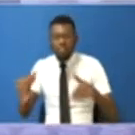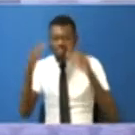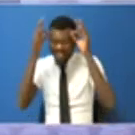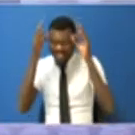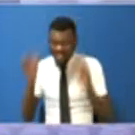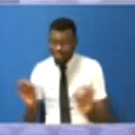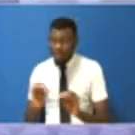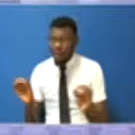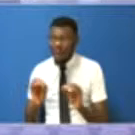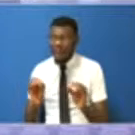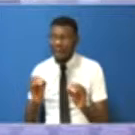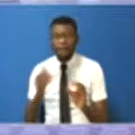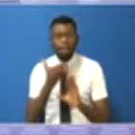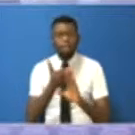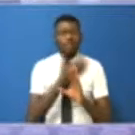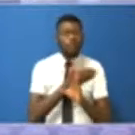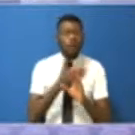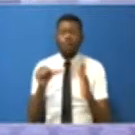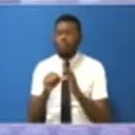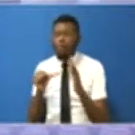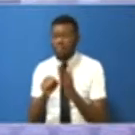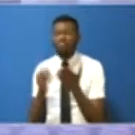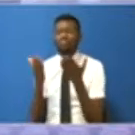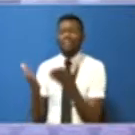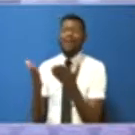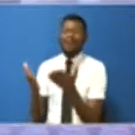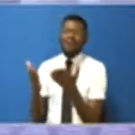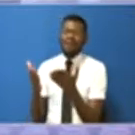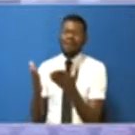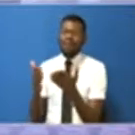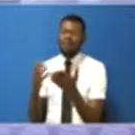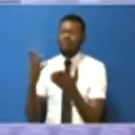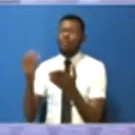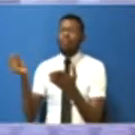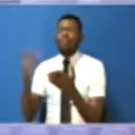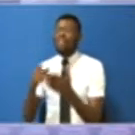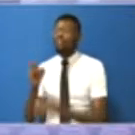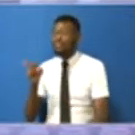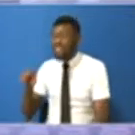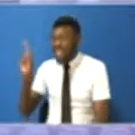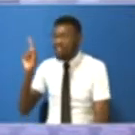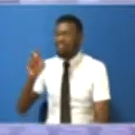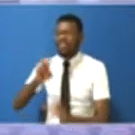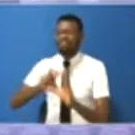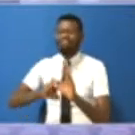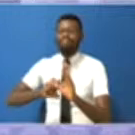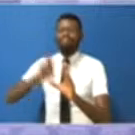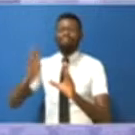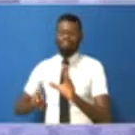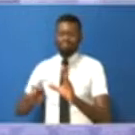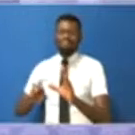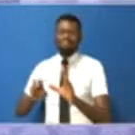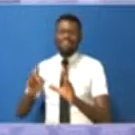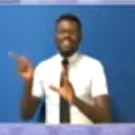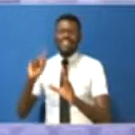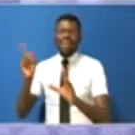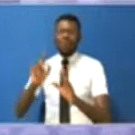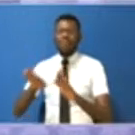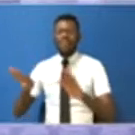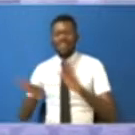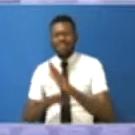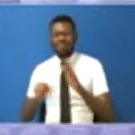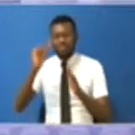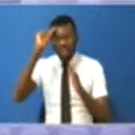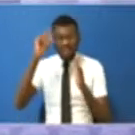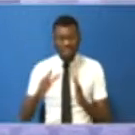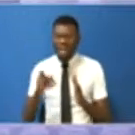before when push came to shove in like four or five months politically quit on the people of nairobi in fact that should have come in